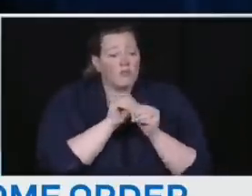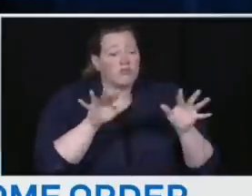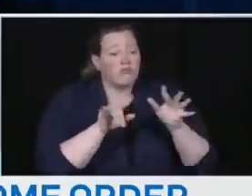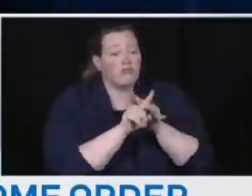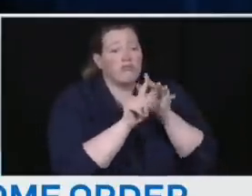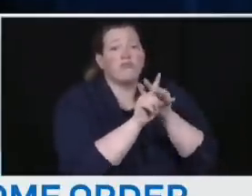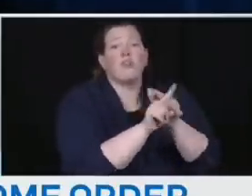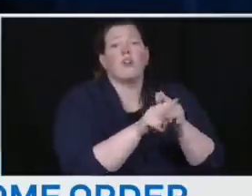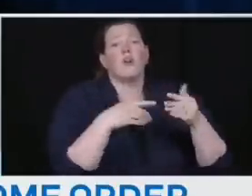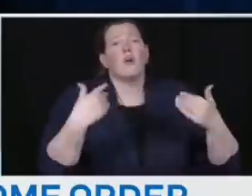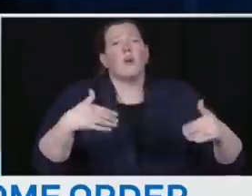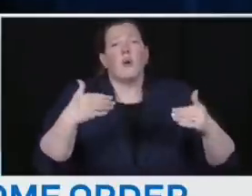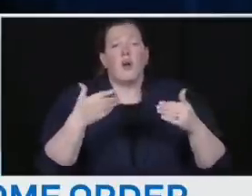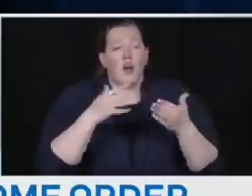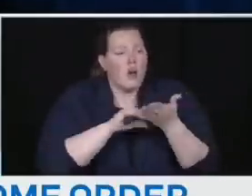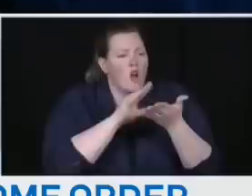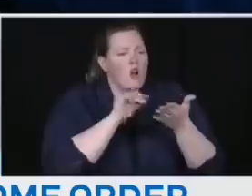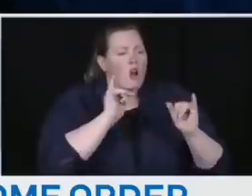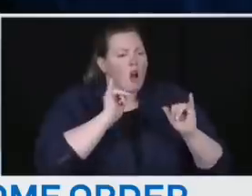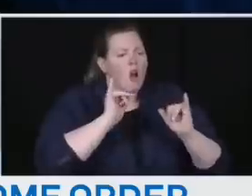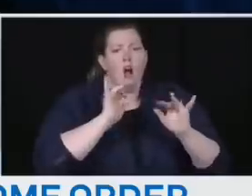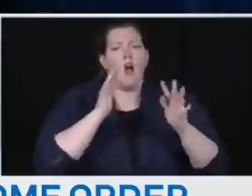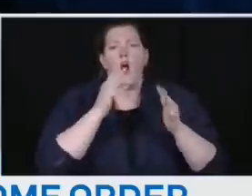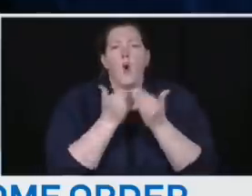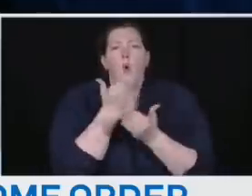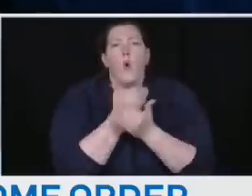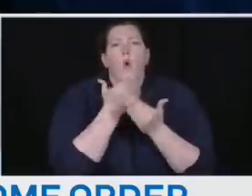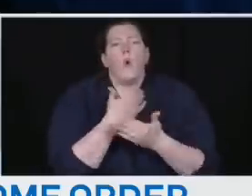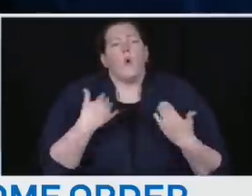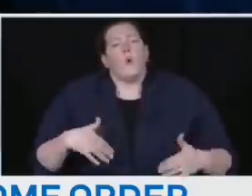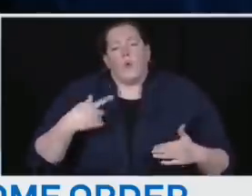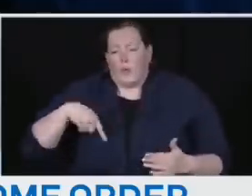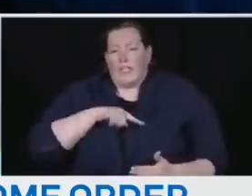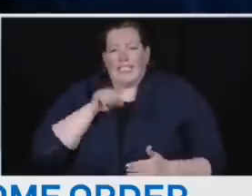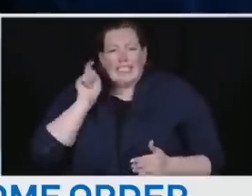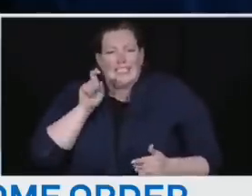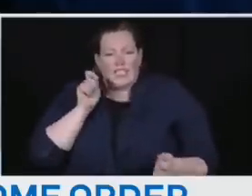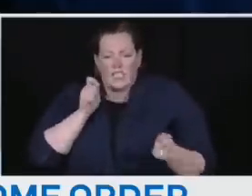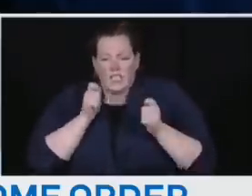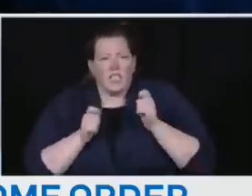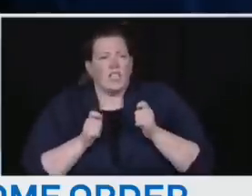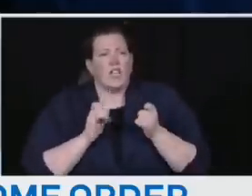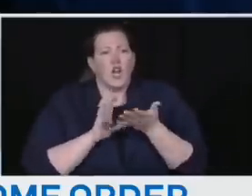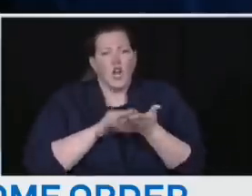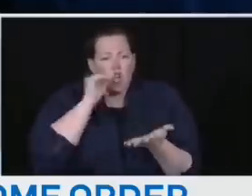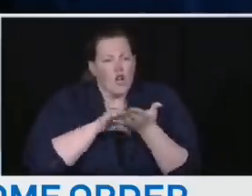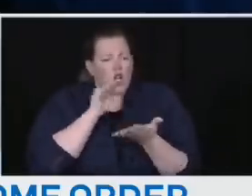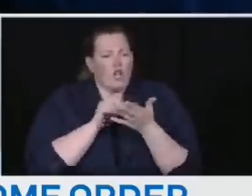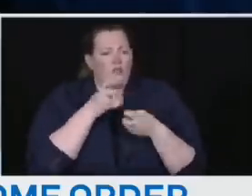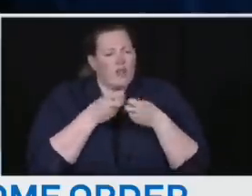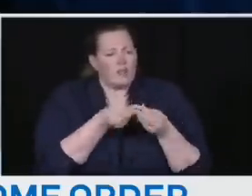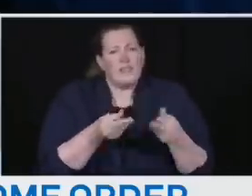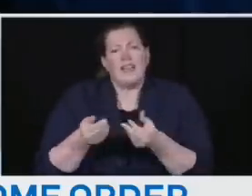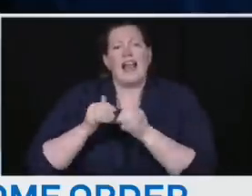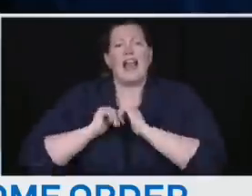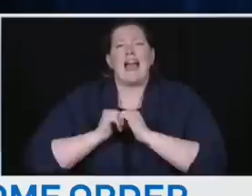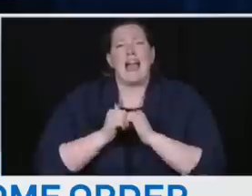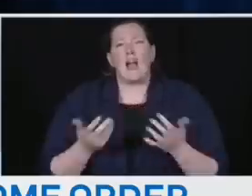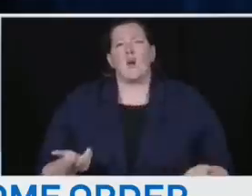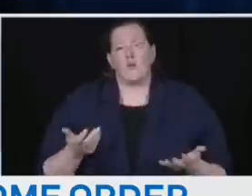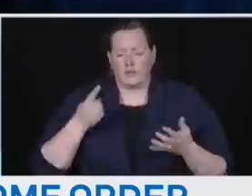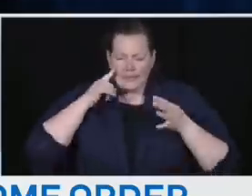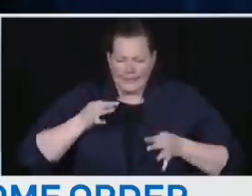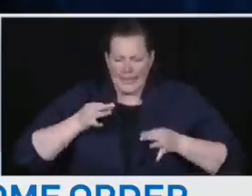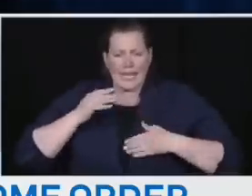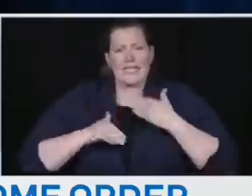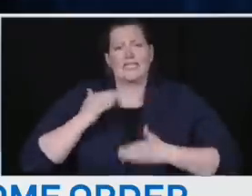Thursday. This will be in effect for 4 weeks. With a few exceptions, the stay-at-home order